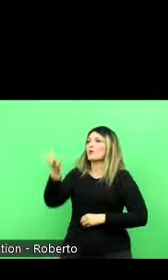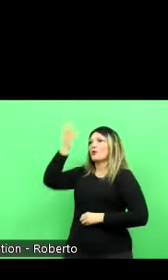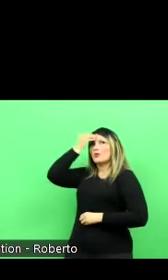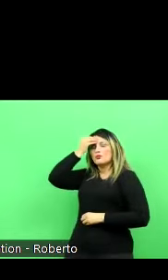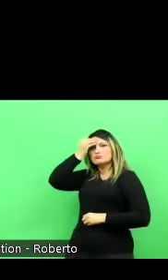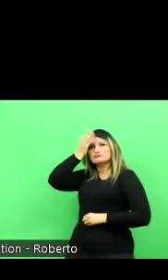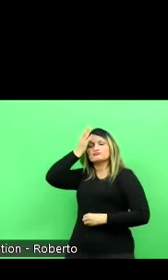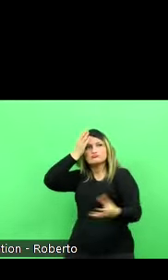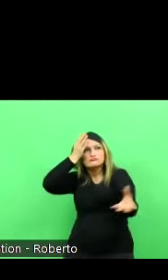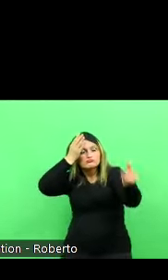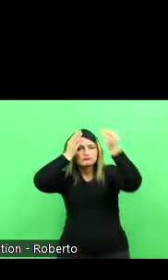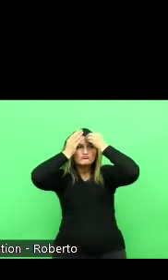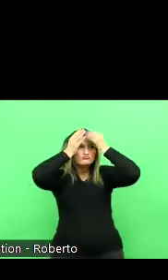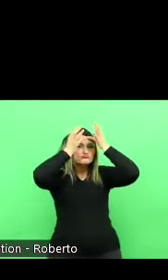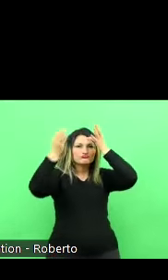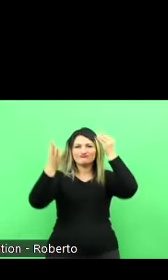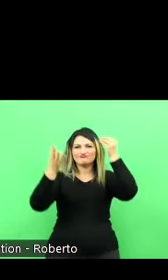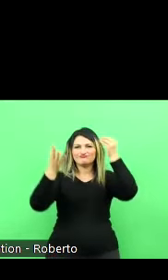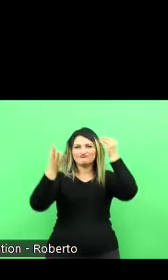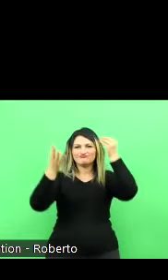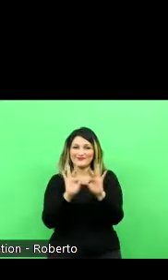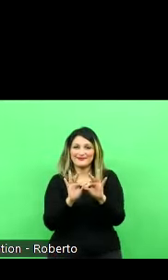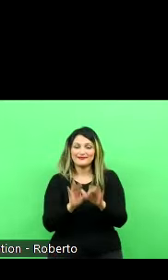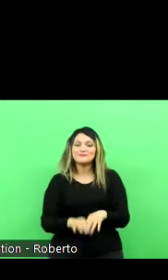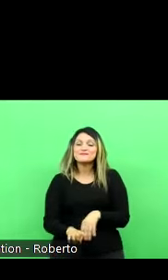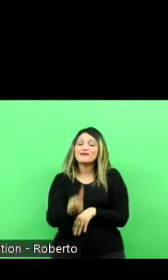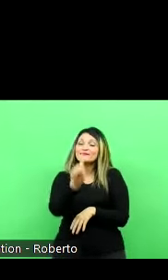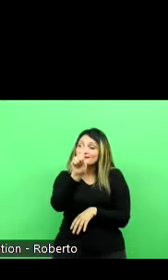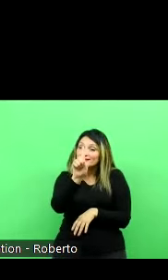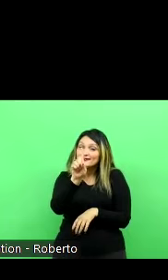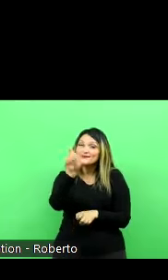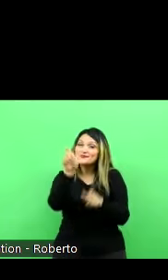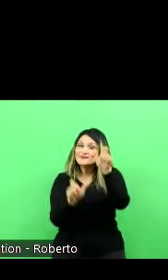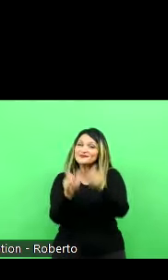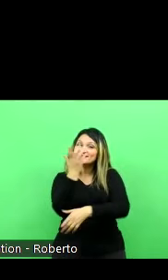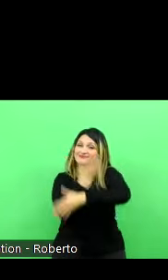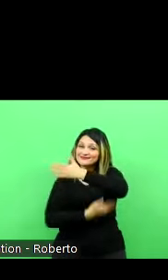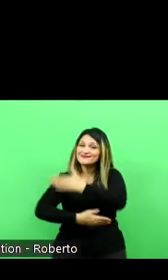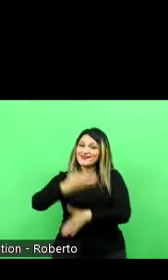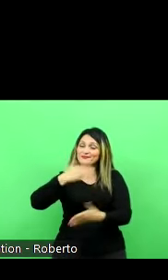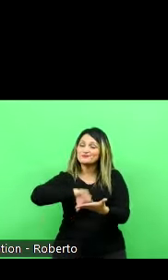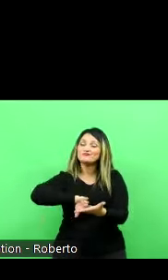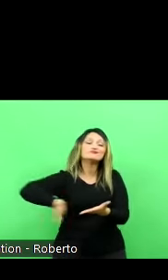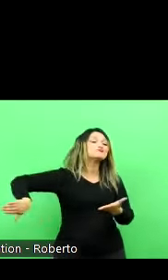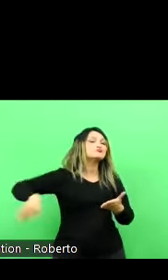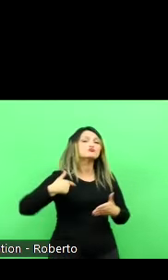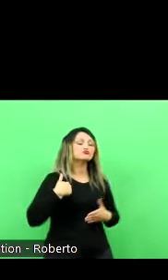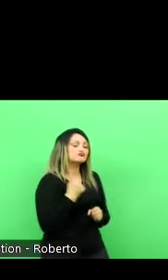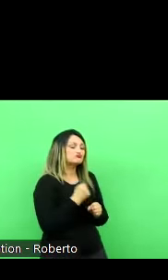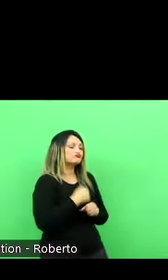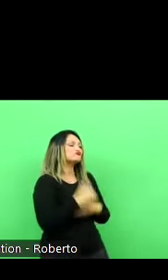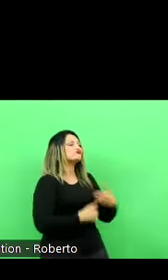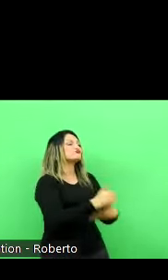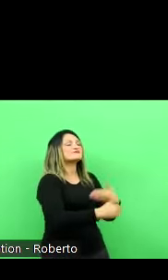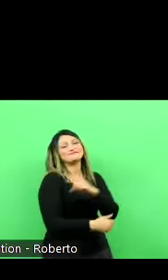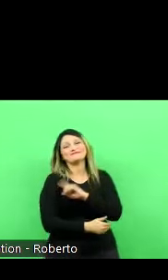community. We can do nothing without people. Everything has to be done with others, as Carlos was saying. And so that's something that